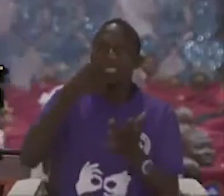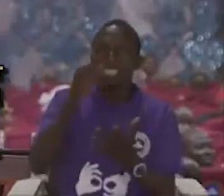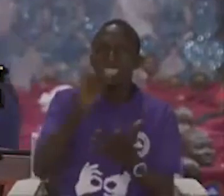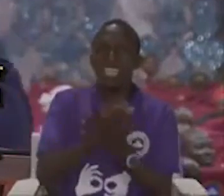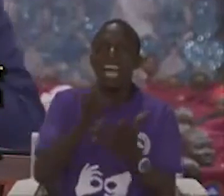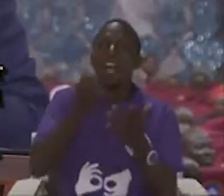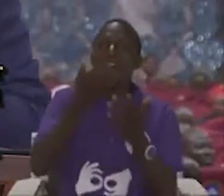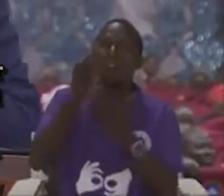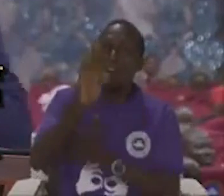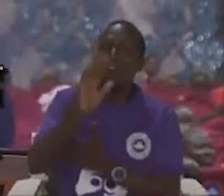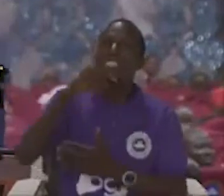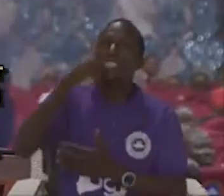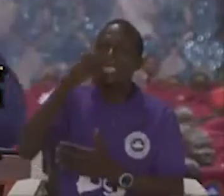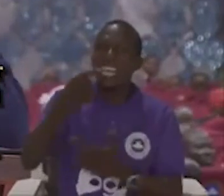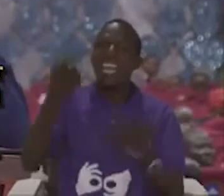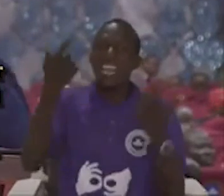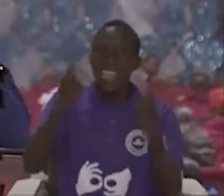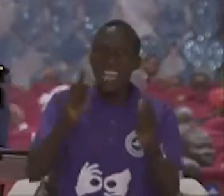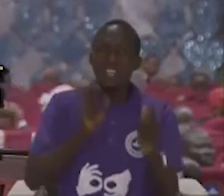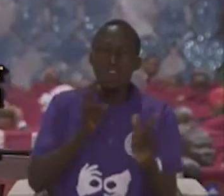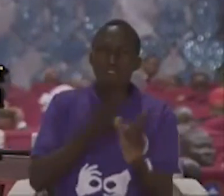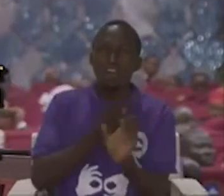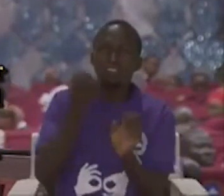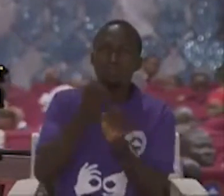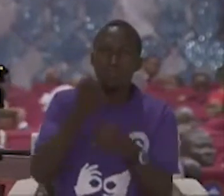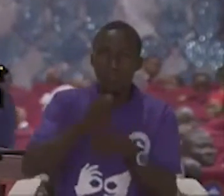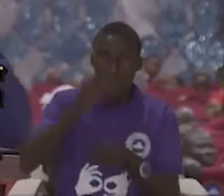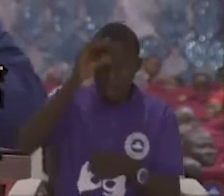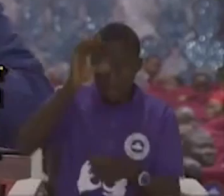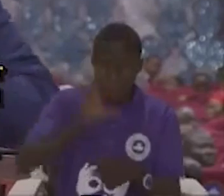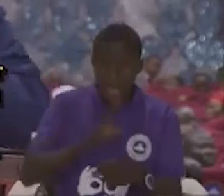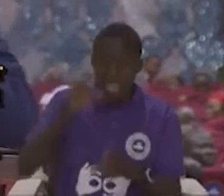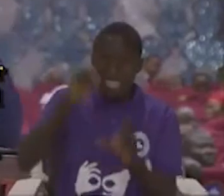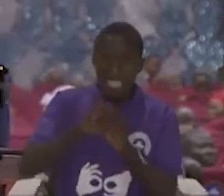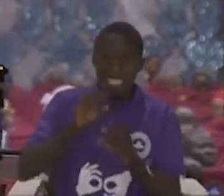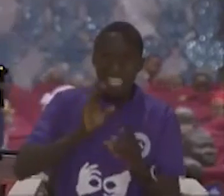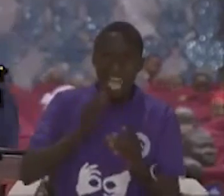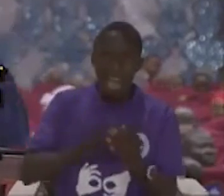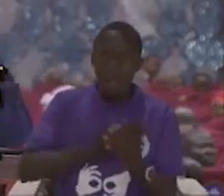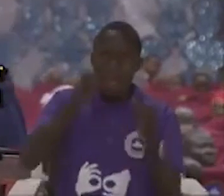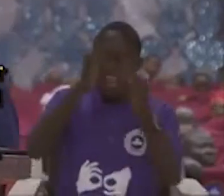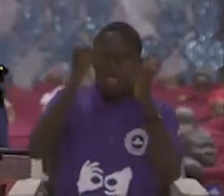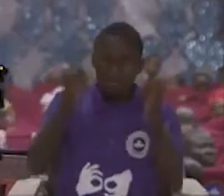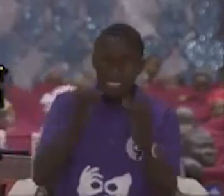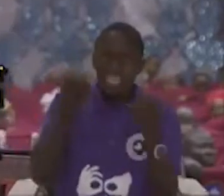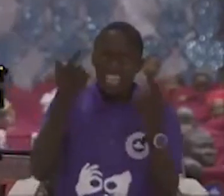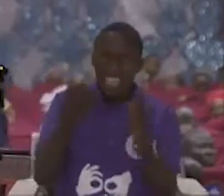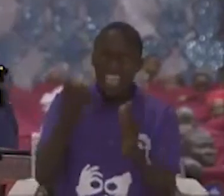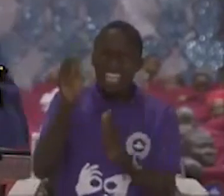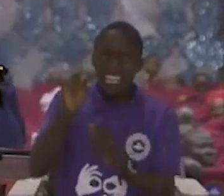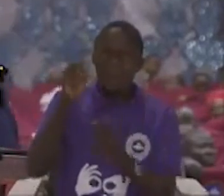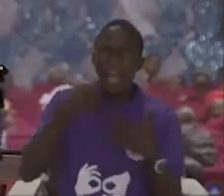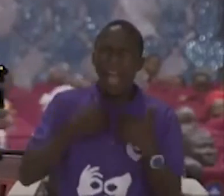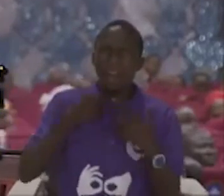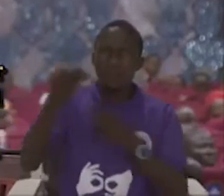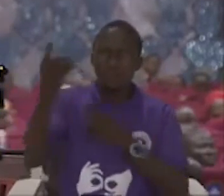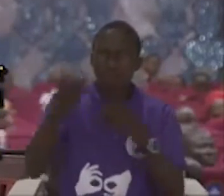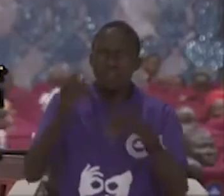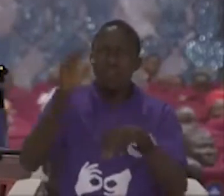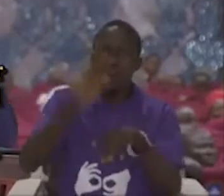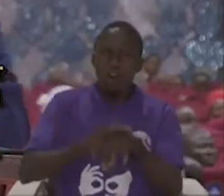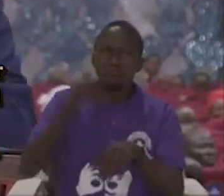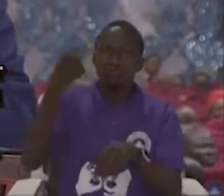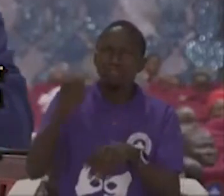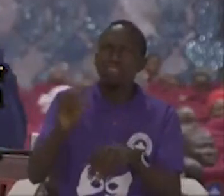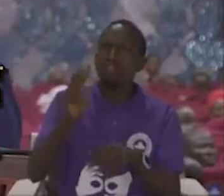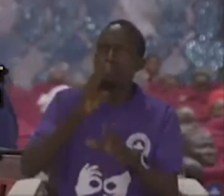make man in our image, according to our likeness. Let them have dominion over the fish of the sea and the birds of